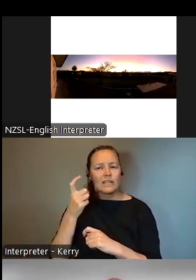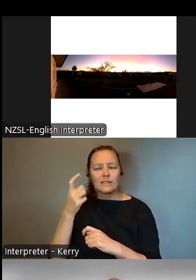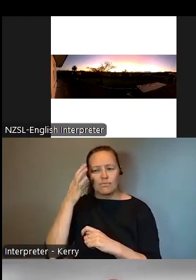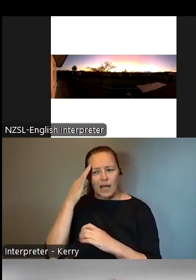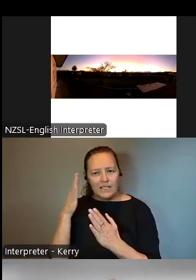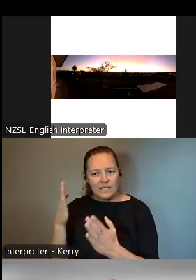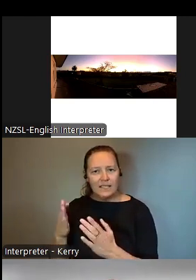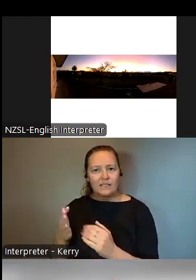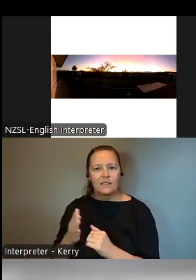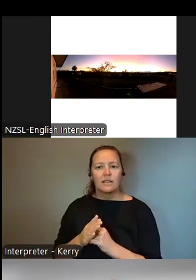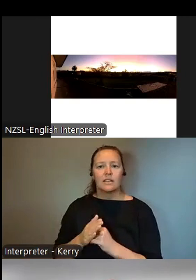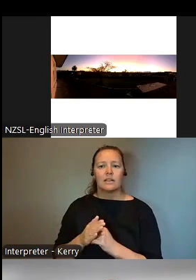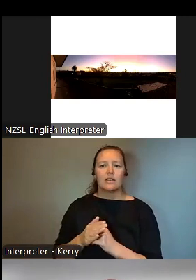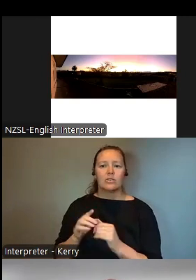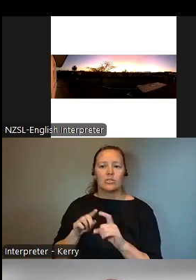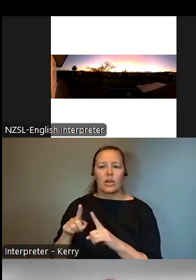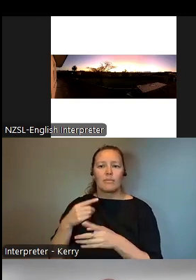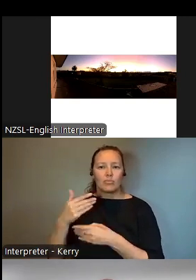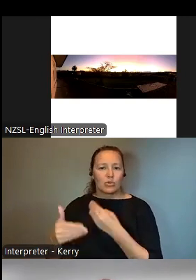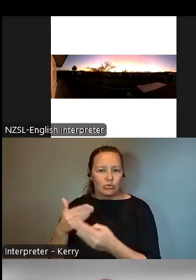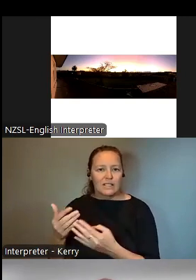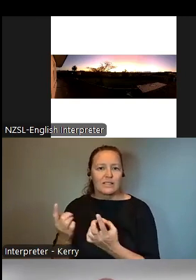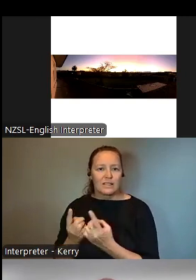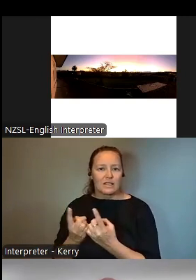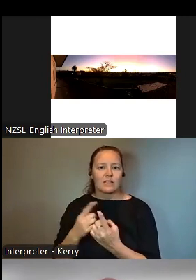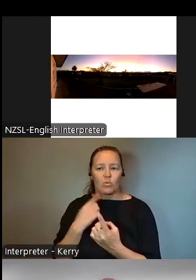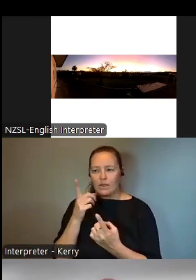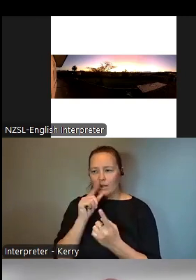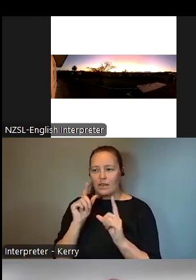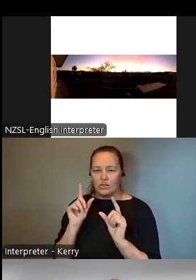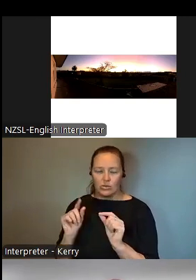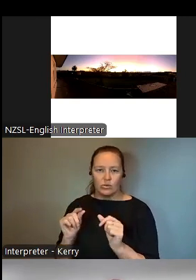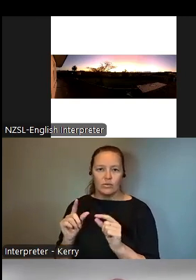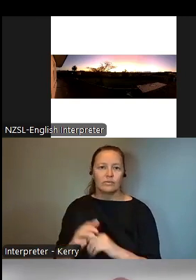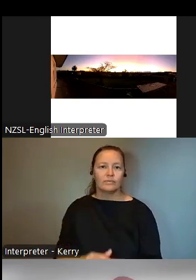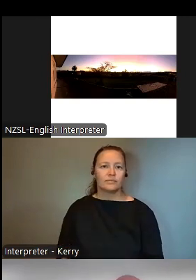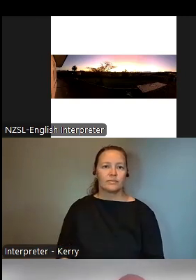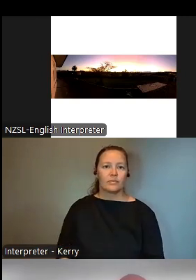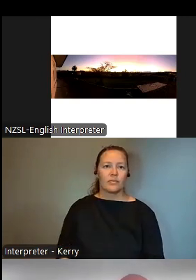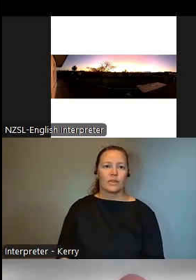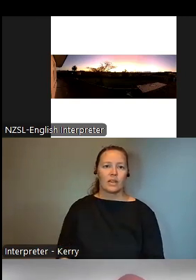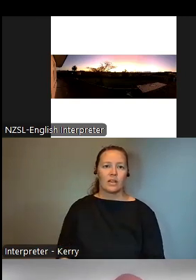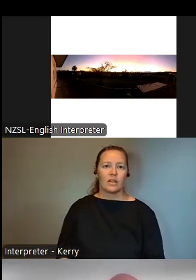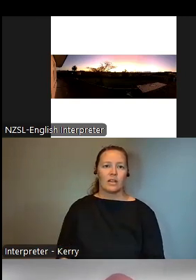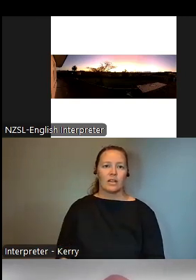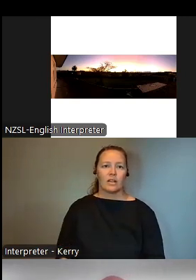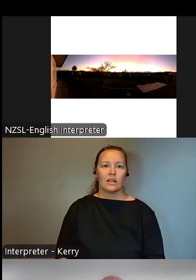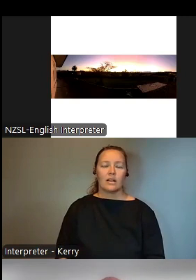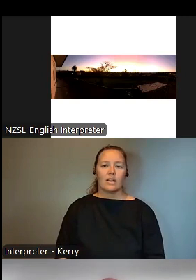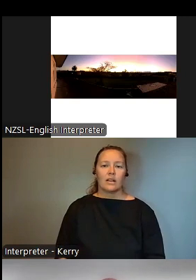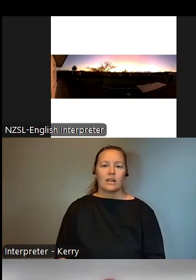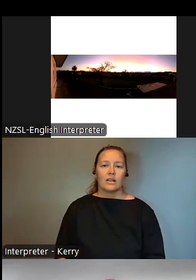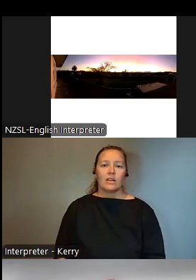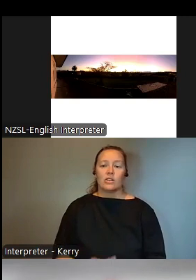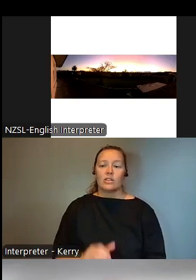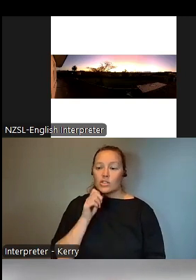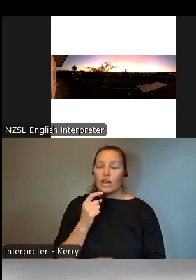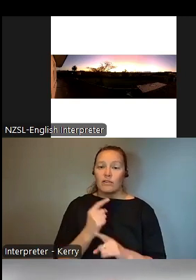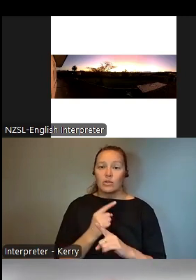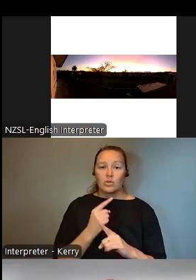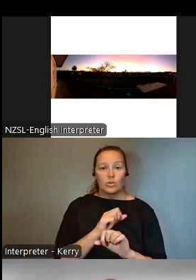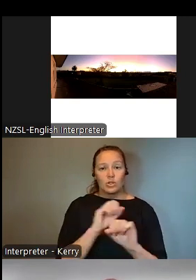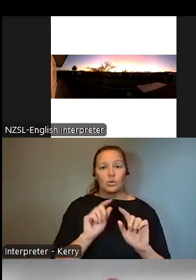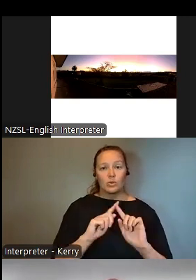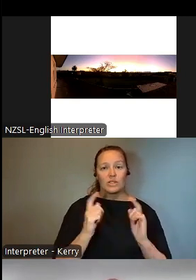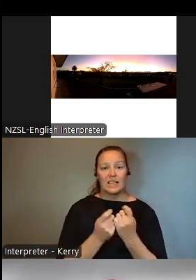designed to progress what it is that we're capable of doing. So even just talking with your teams about those